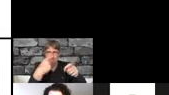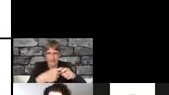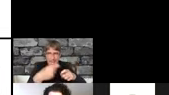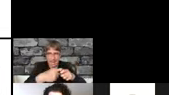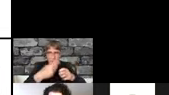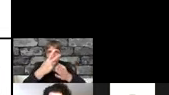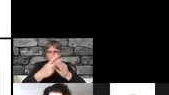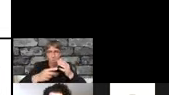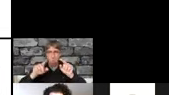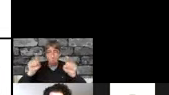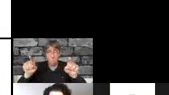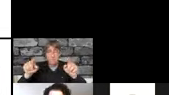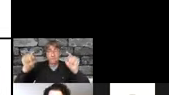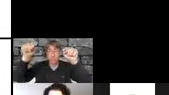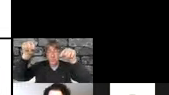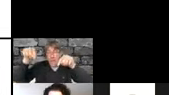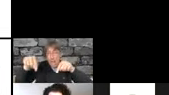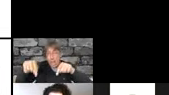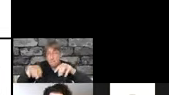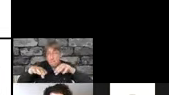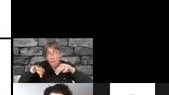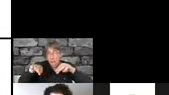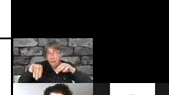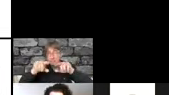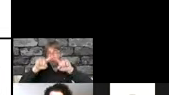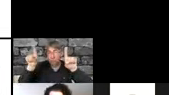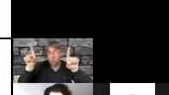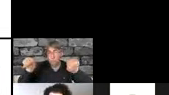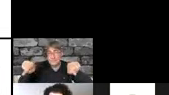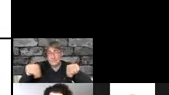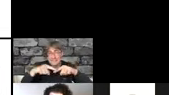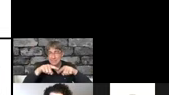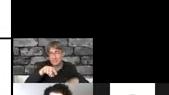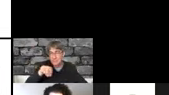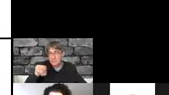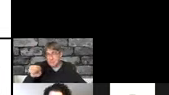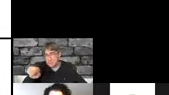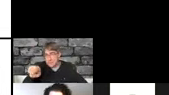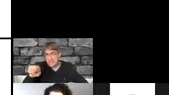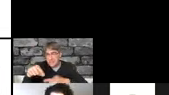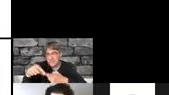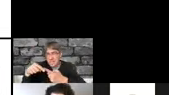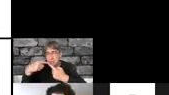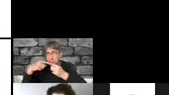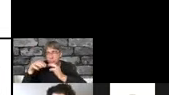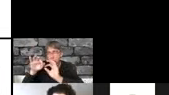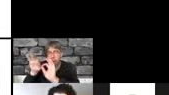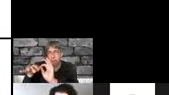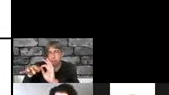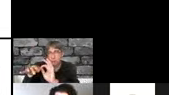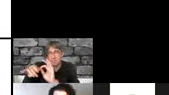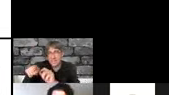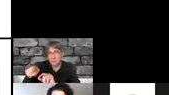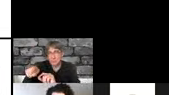at the bottom of the screen, please click interpretation. Then click the language that you would like to hear.